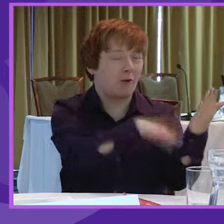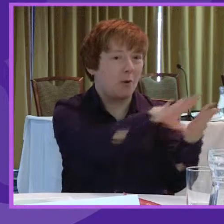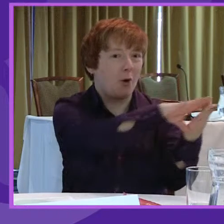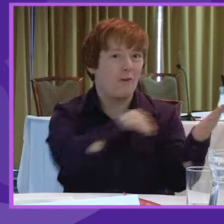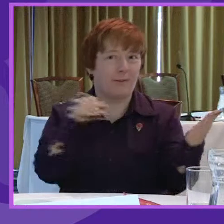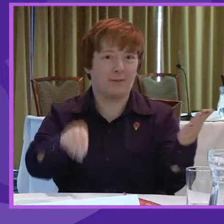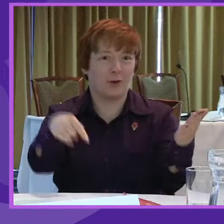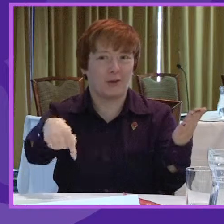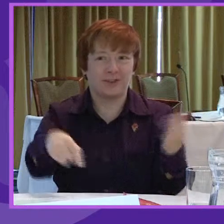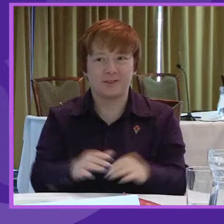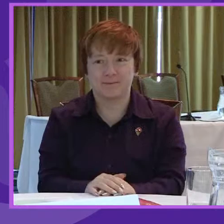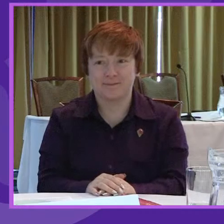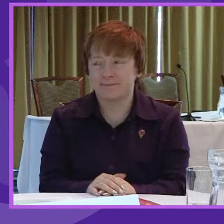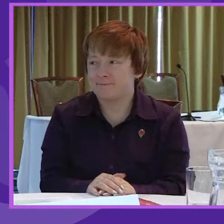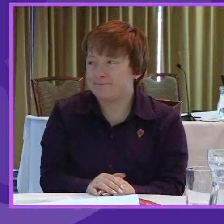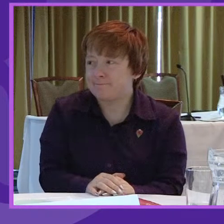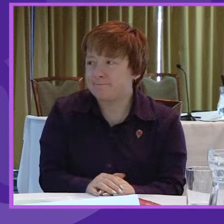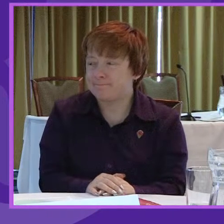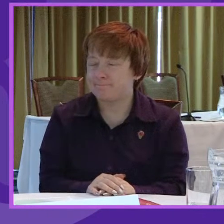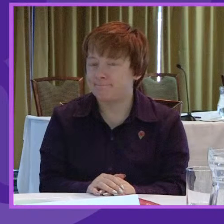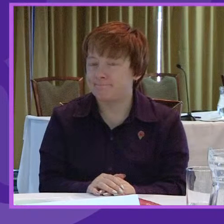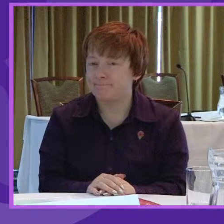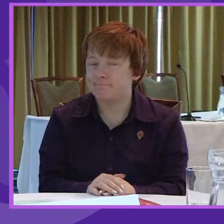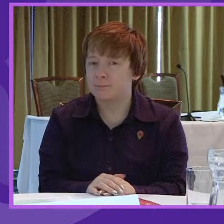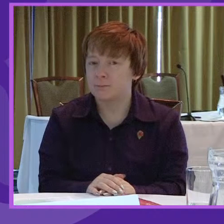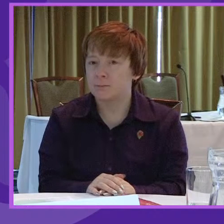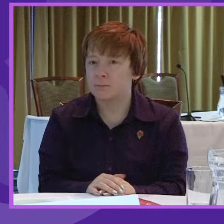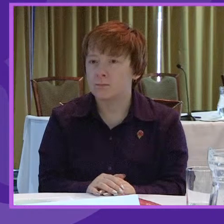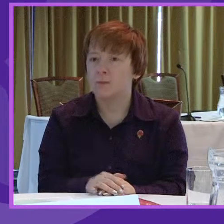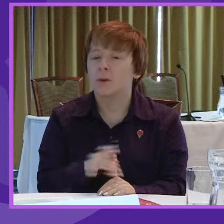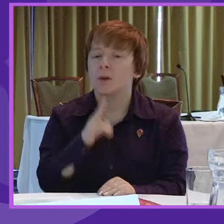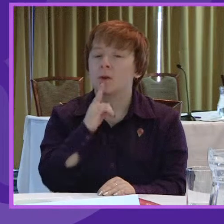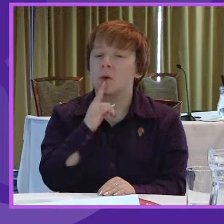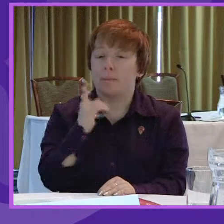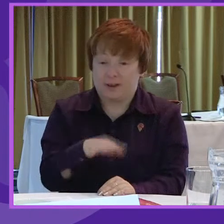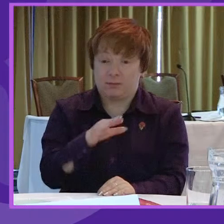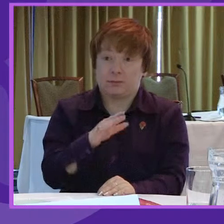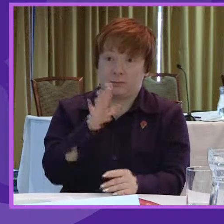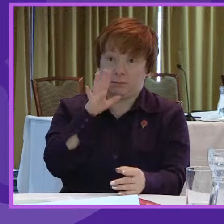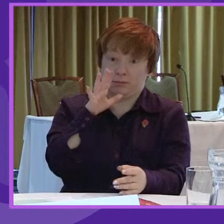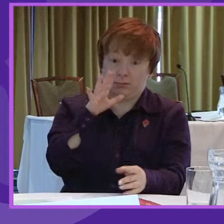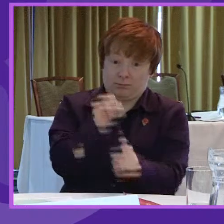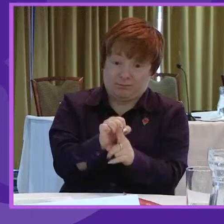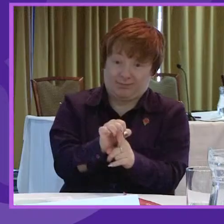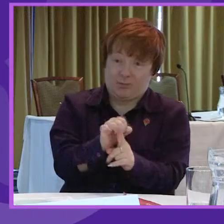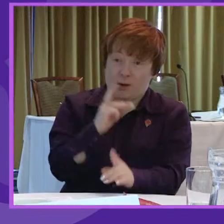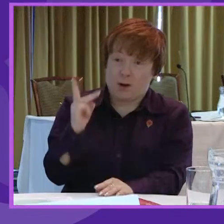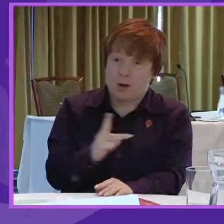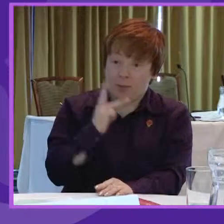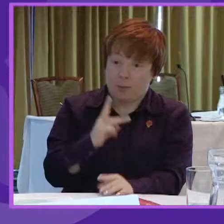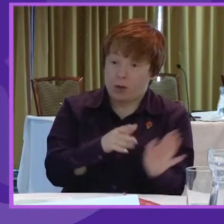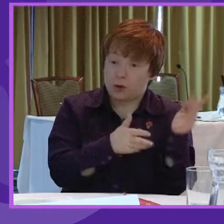this section, it has to be said. So, what she pointed out, and what we've both seen in our own services, is